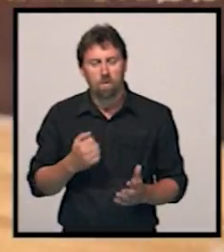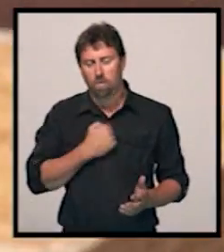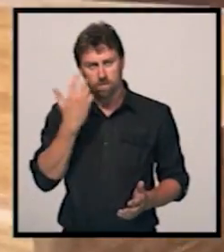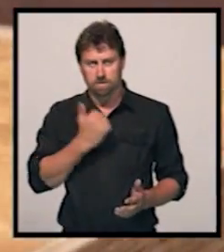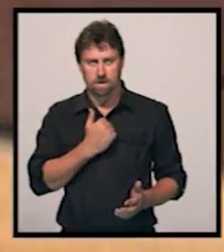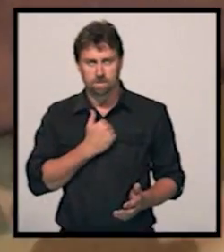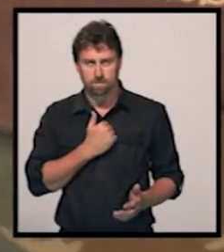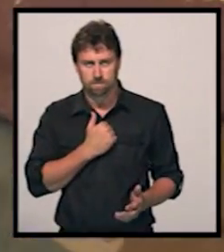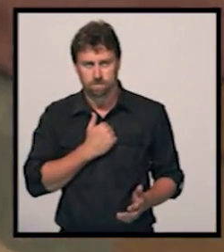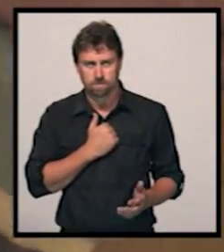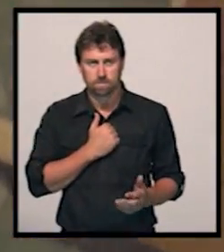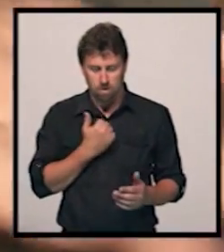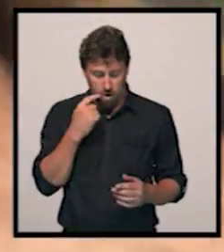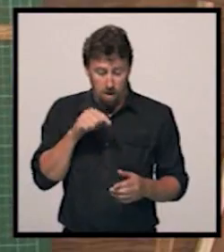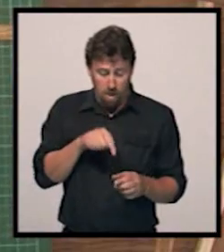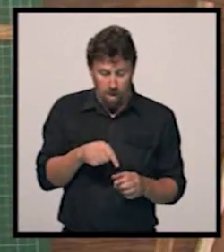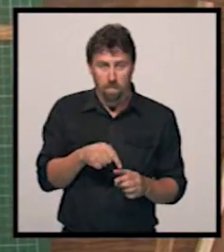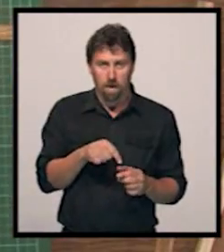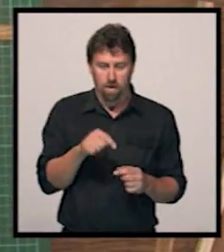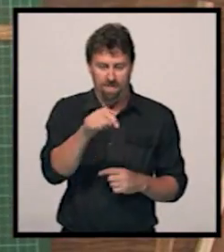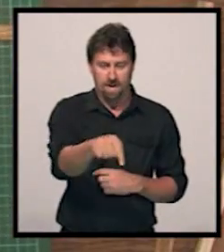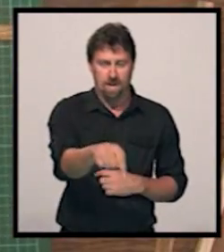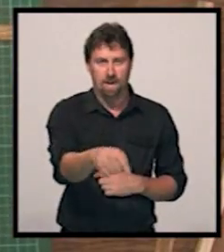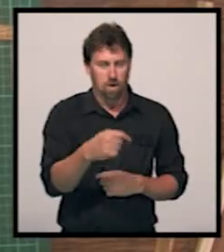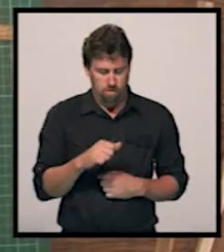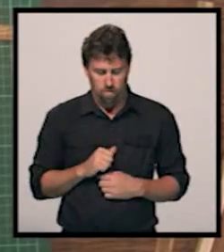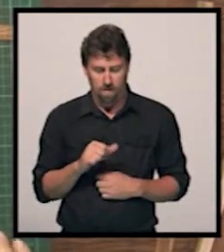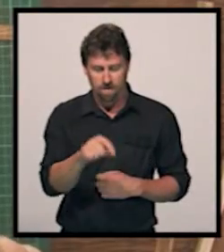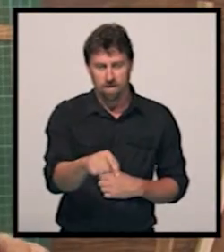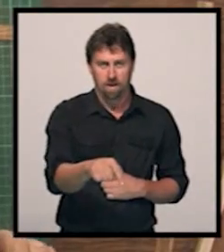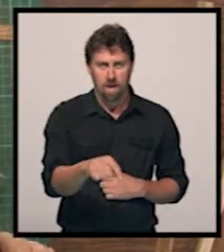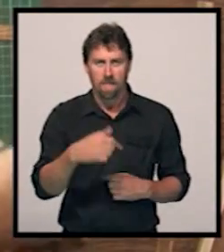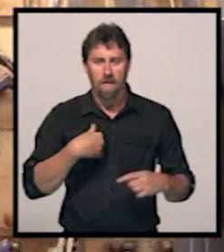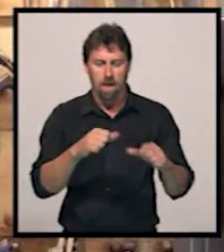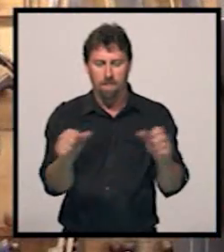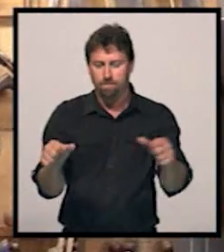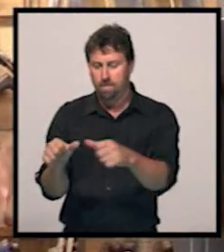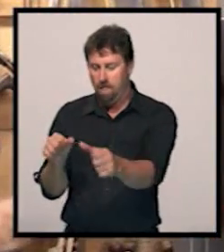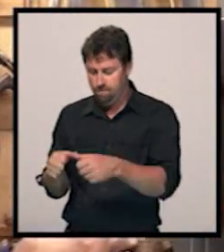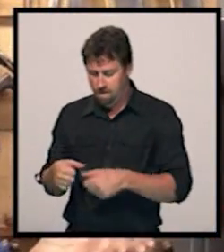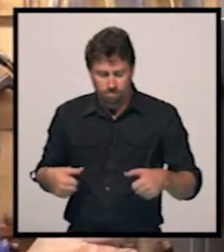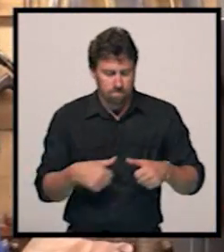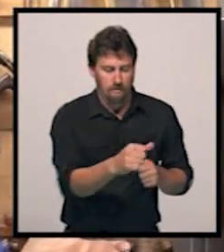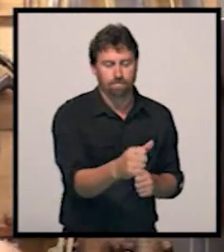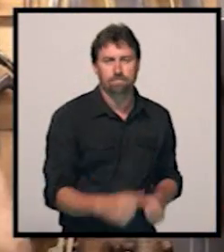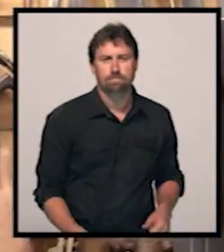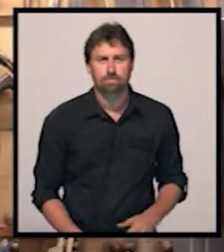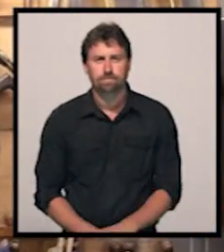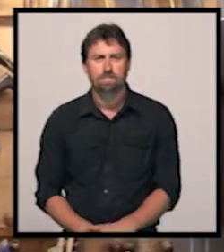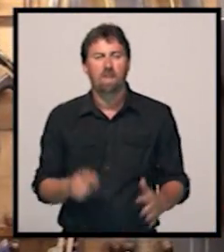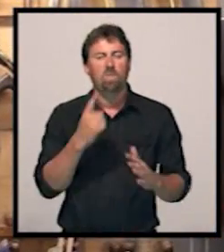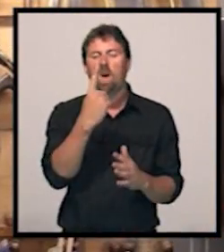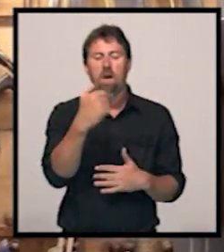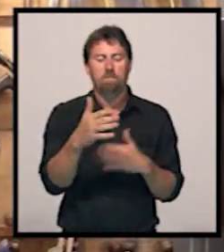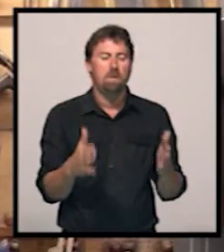mine. I always have that mark furthest away from me, and I lay the strips down in a clockwise direction. If you're only doing one box, it doesn't matter, but if you do a